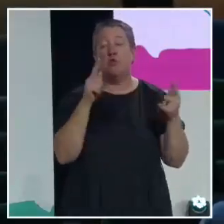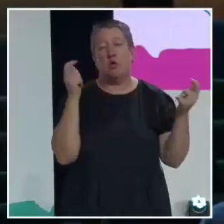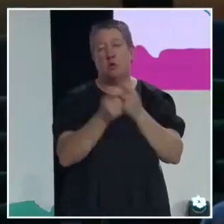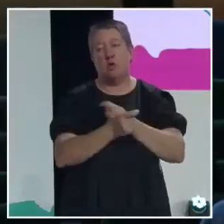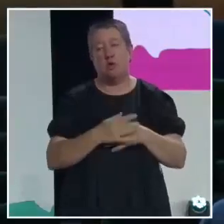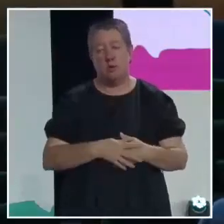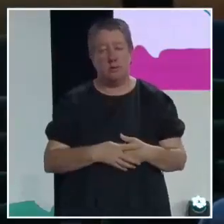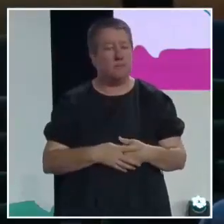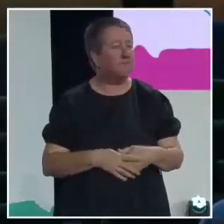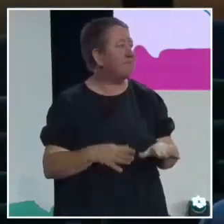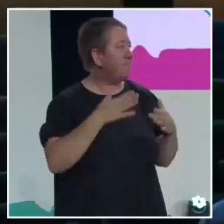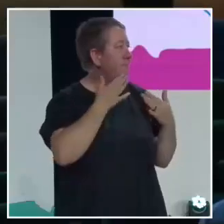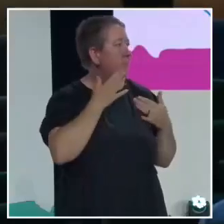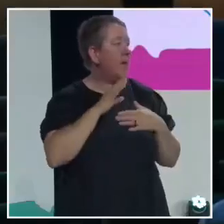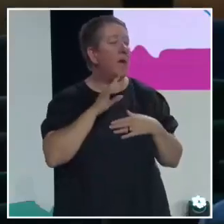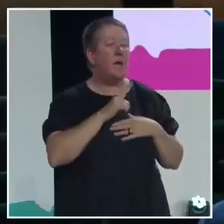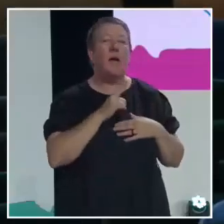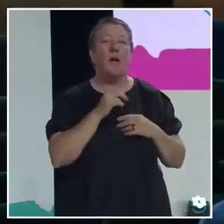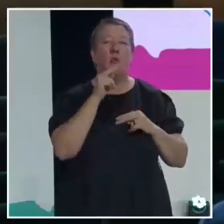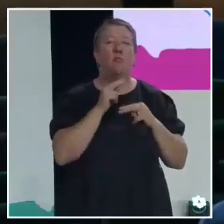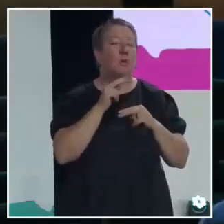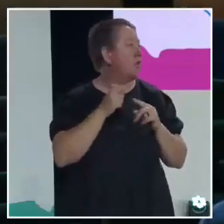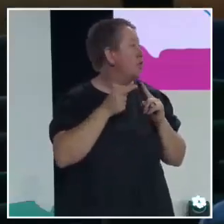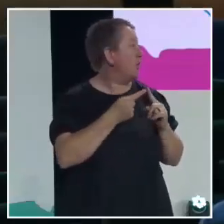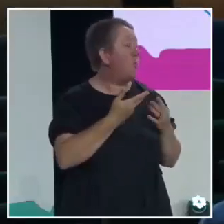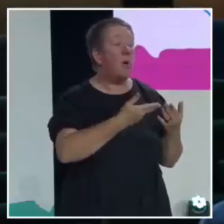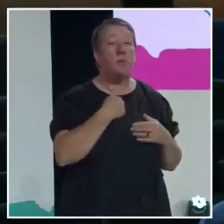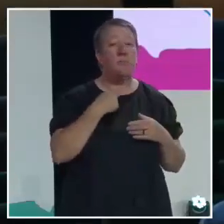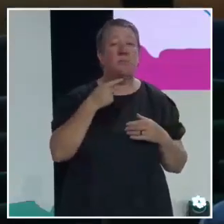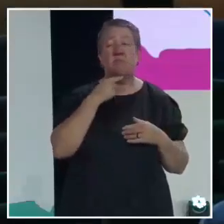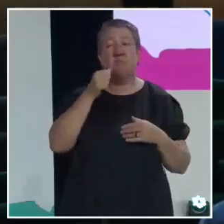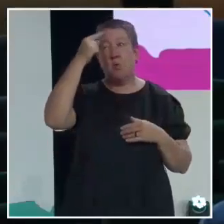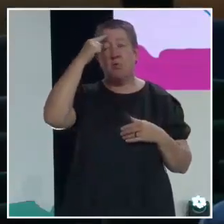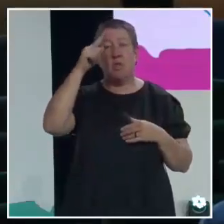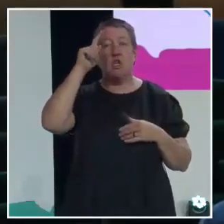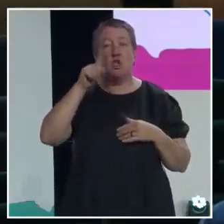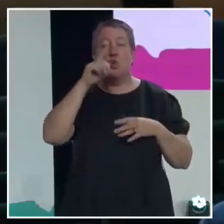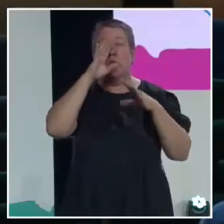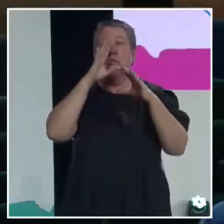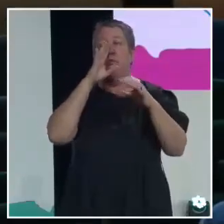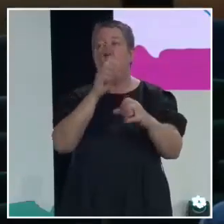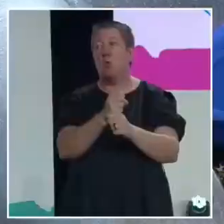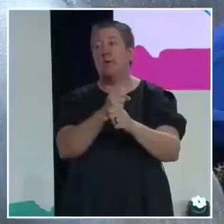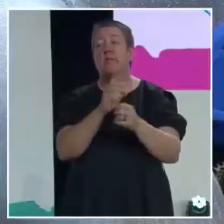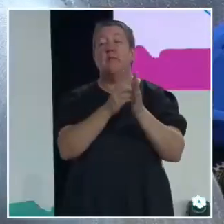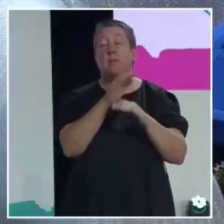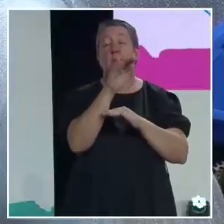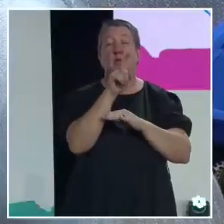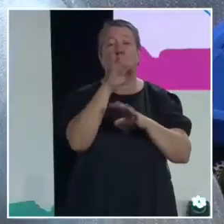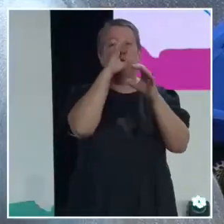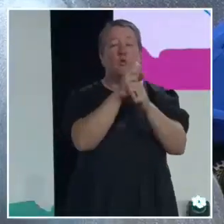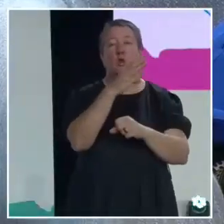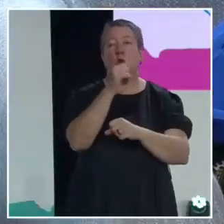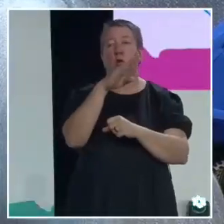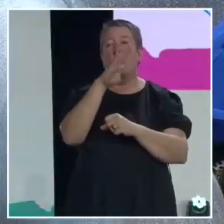Just to be very brief and to the point, no, I don't think development banks should focus on carbon markets. On the